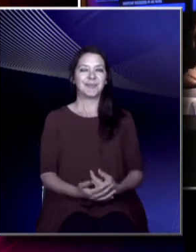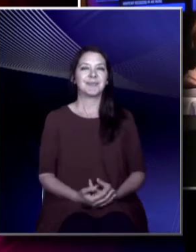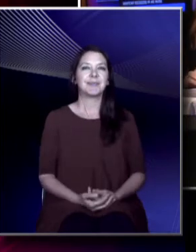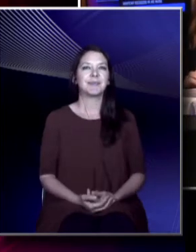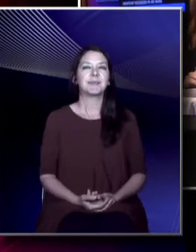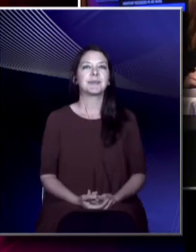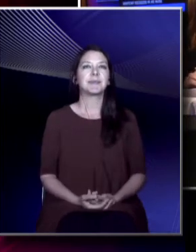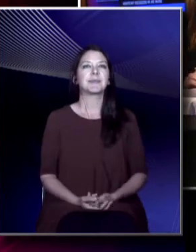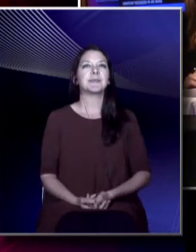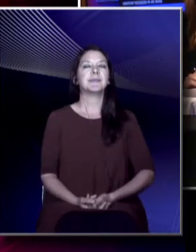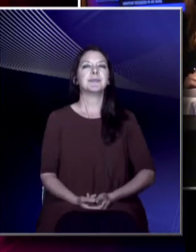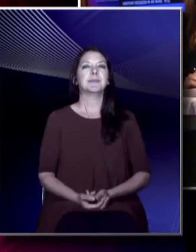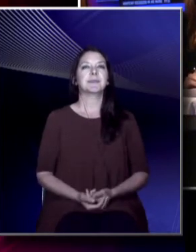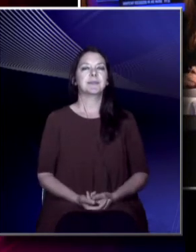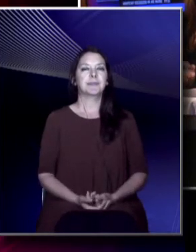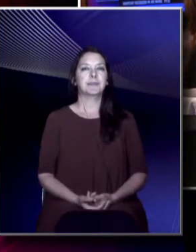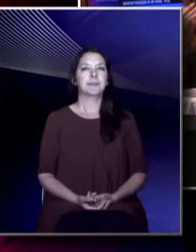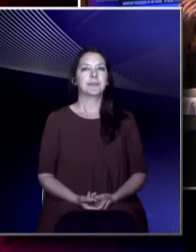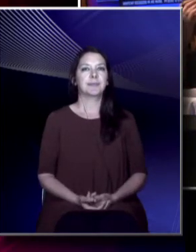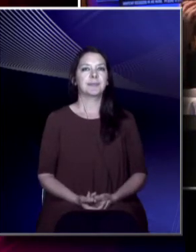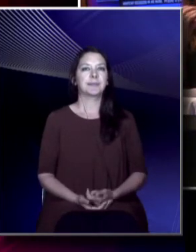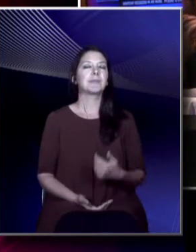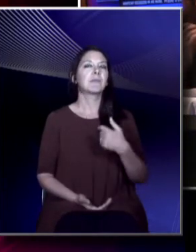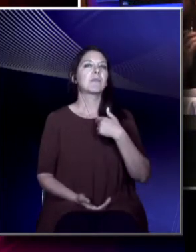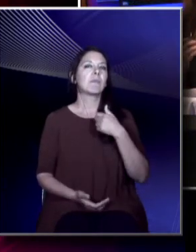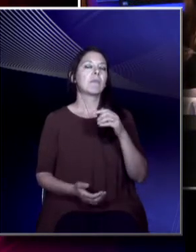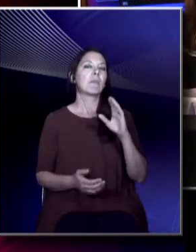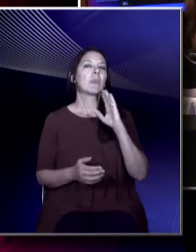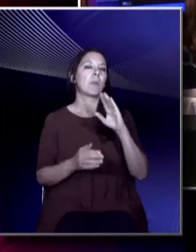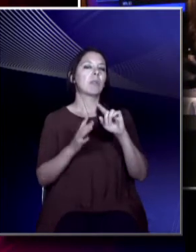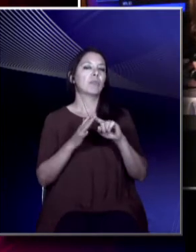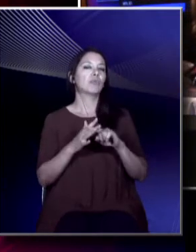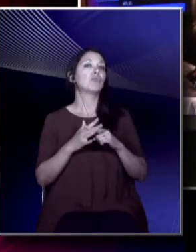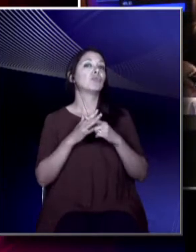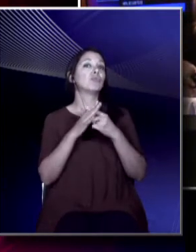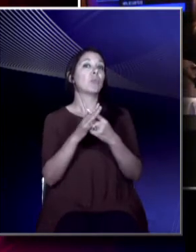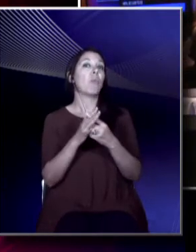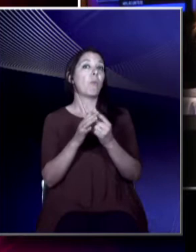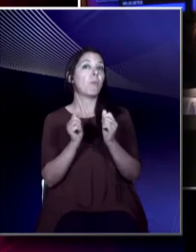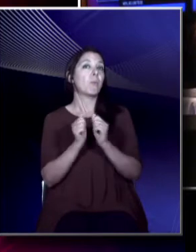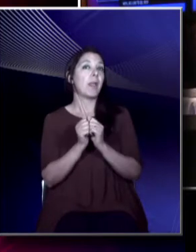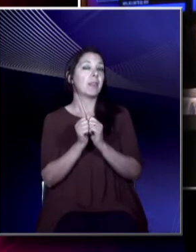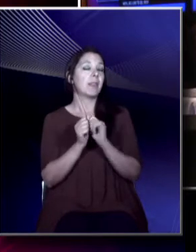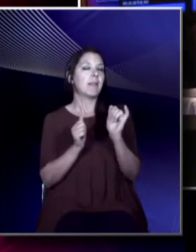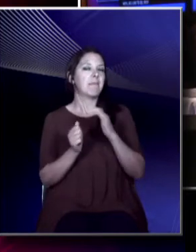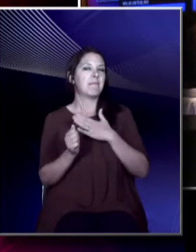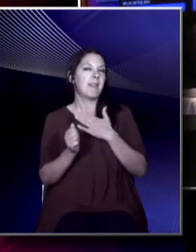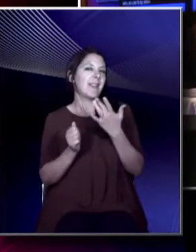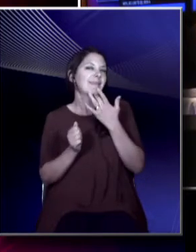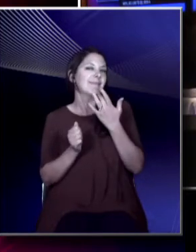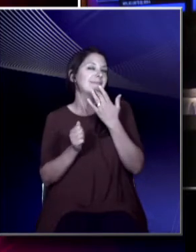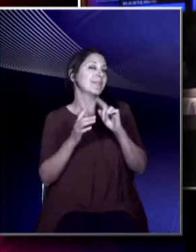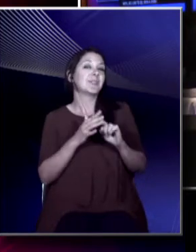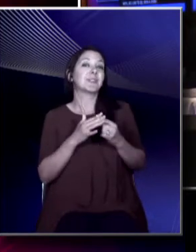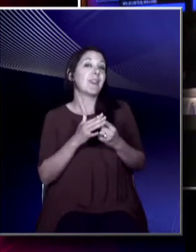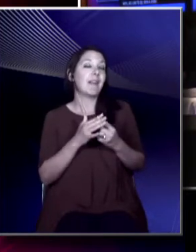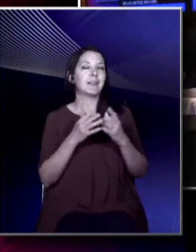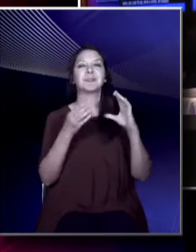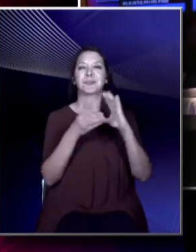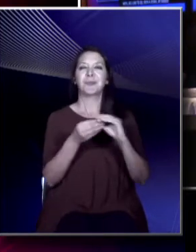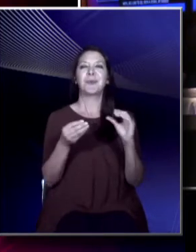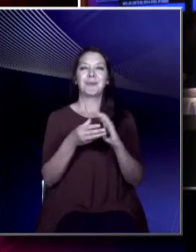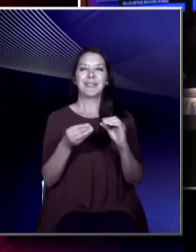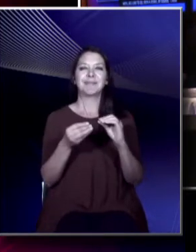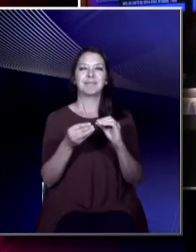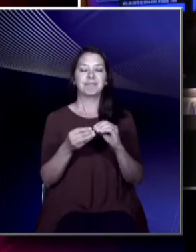I'm going to start with, as I like to do, with the story, of course. I have a